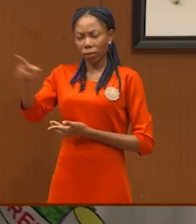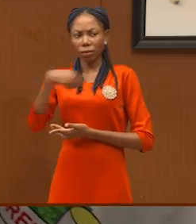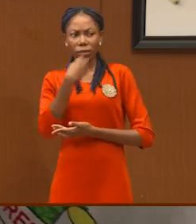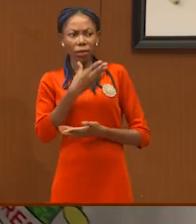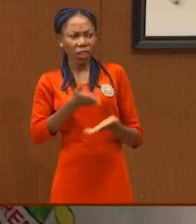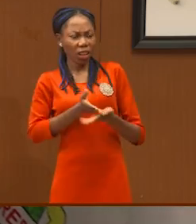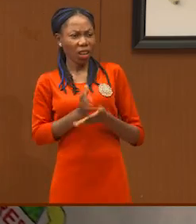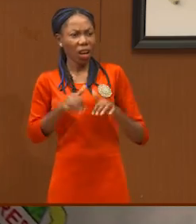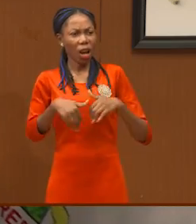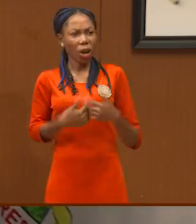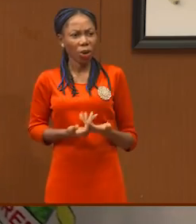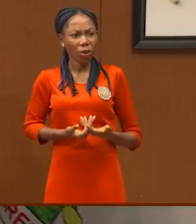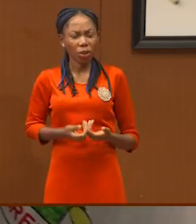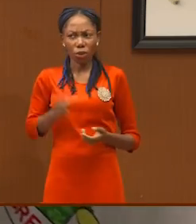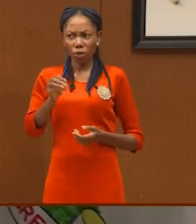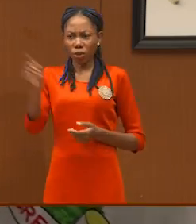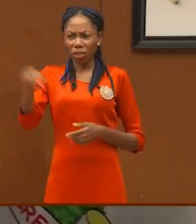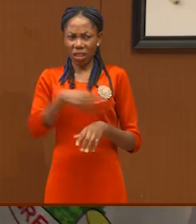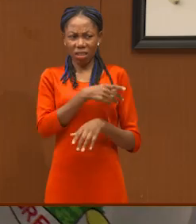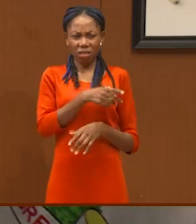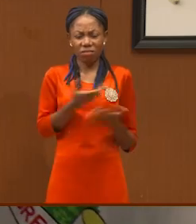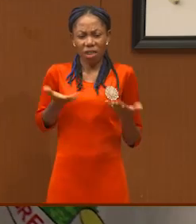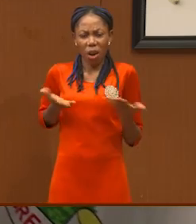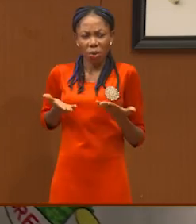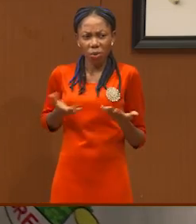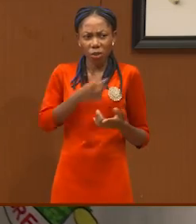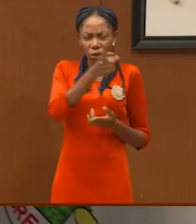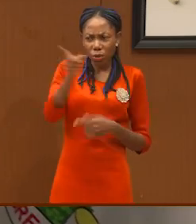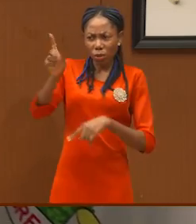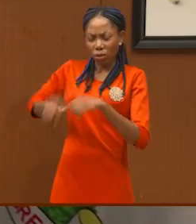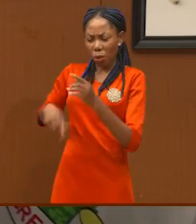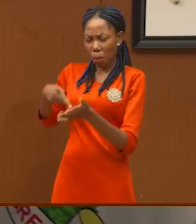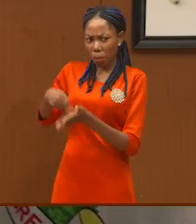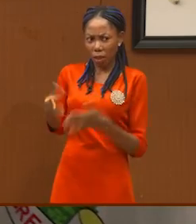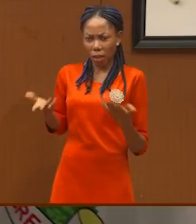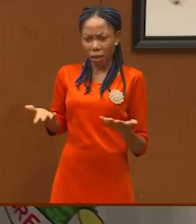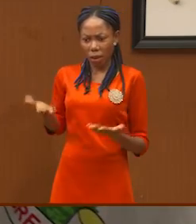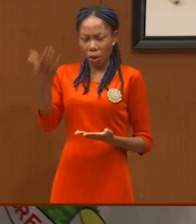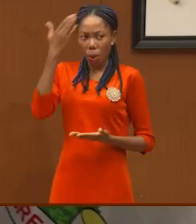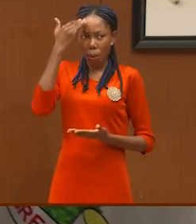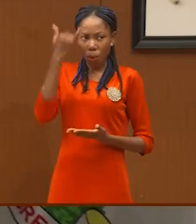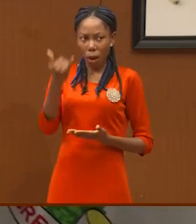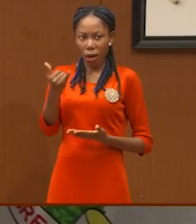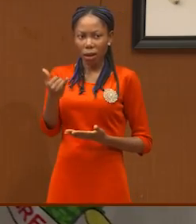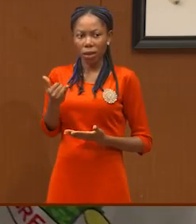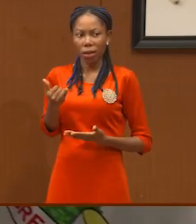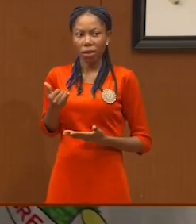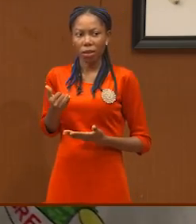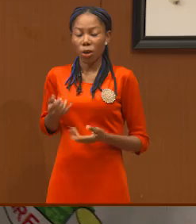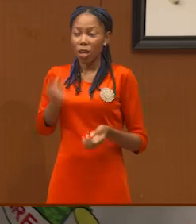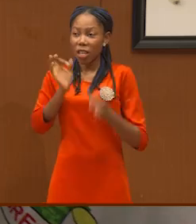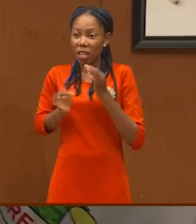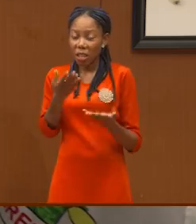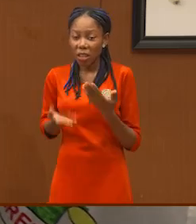don't know how much you paid for rent. Anyway, you I were said not even 59. paying. When you were not even paying, for you, It's even difficult for you to make that claim because whether